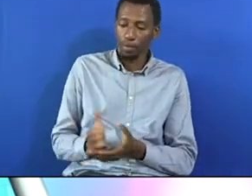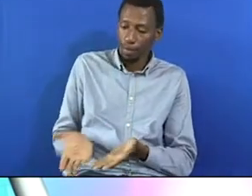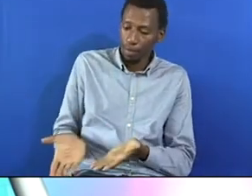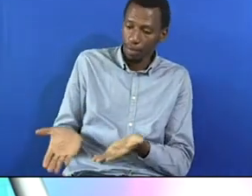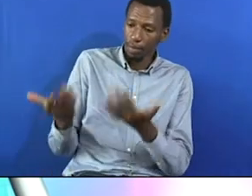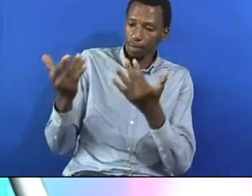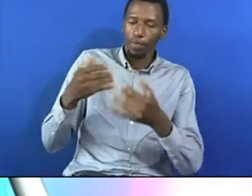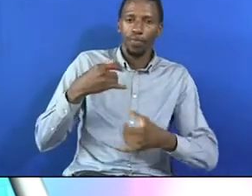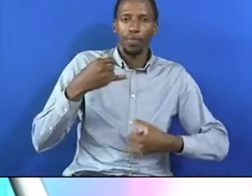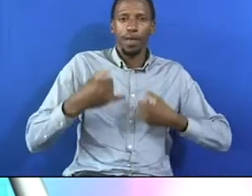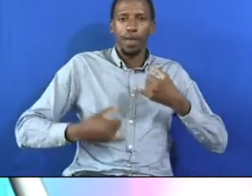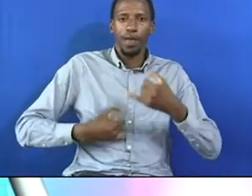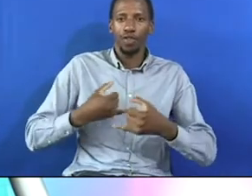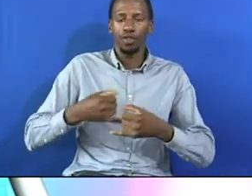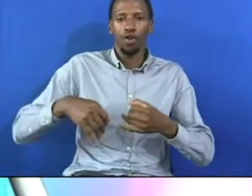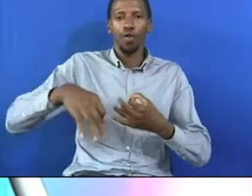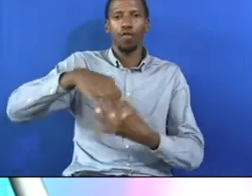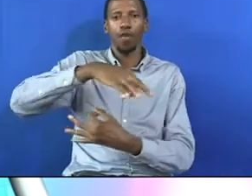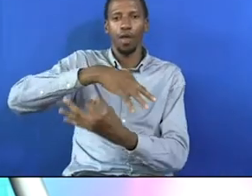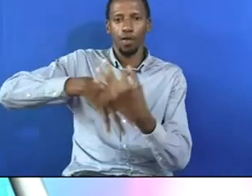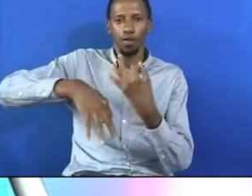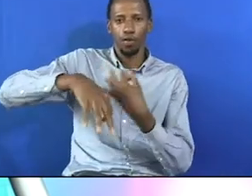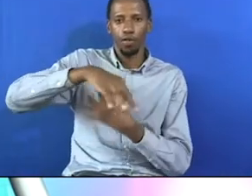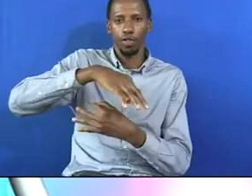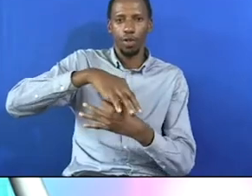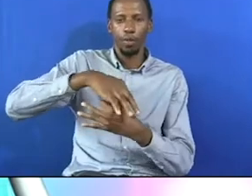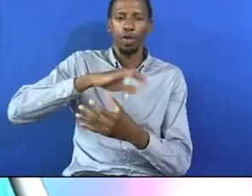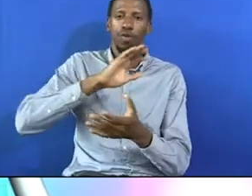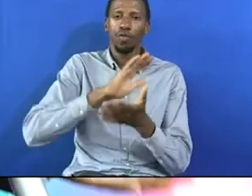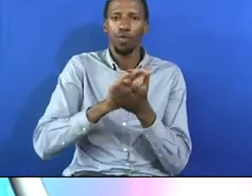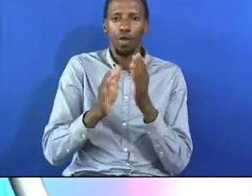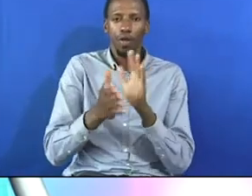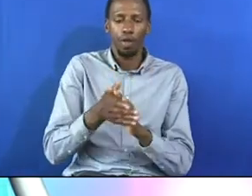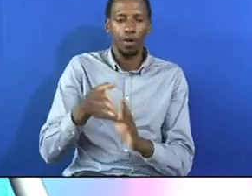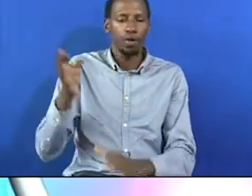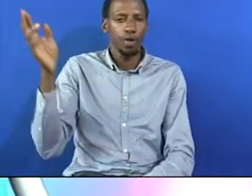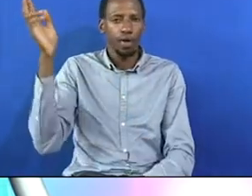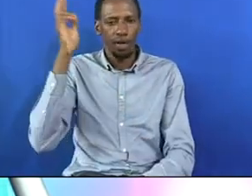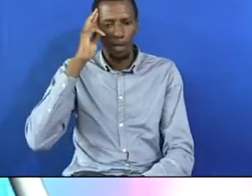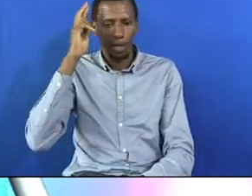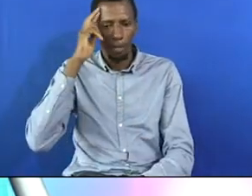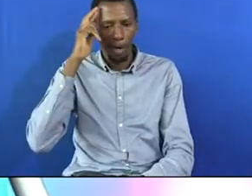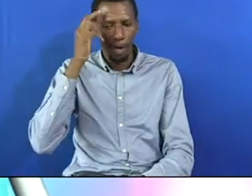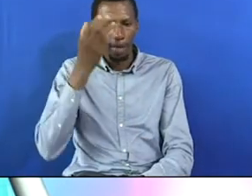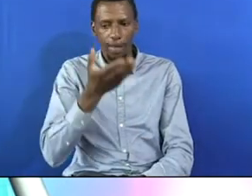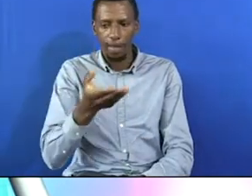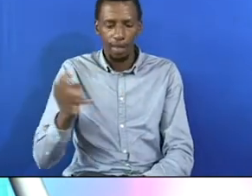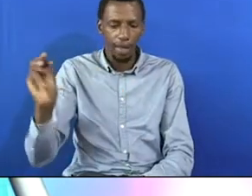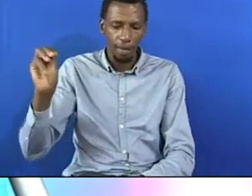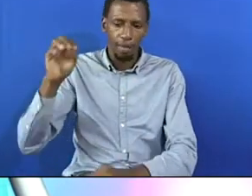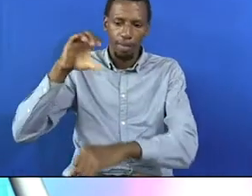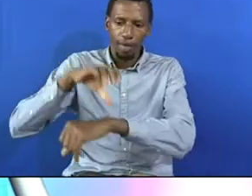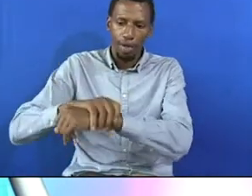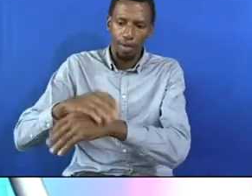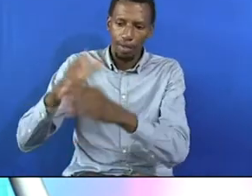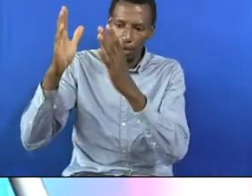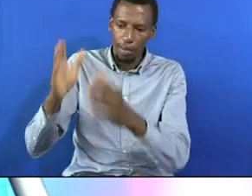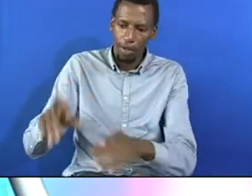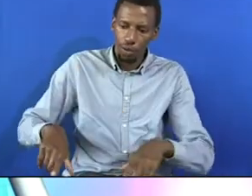fellowship without being reminded that they have not found someone to live with.